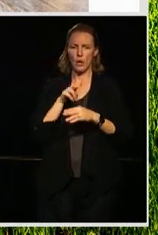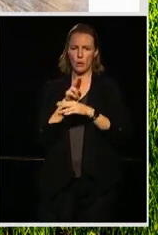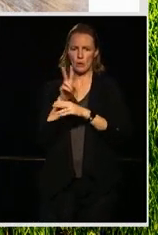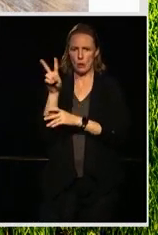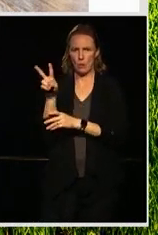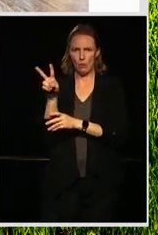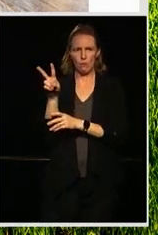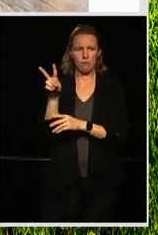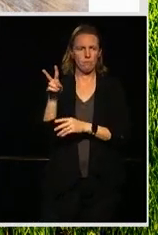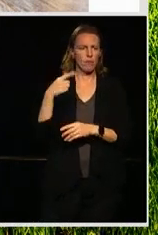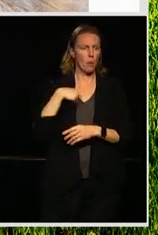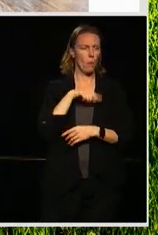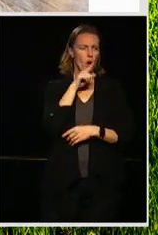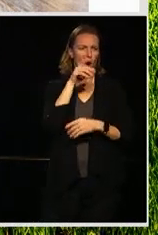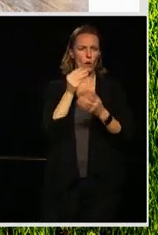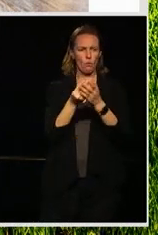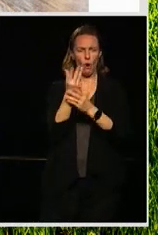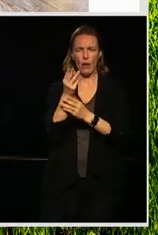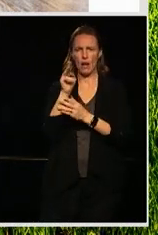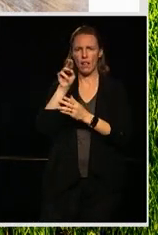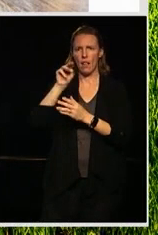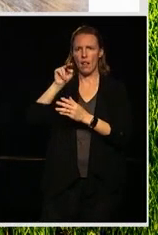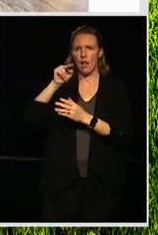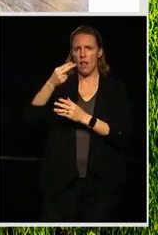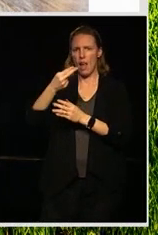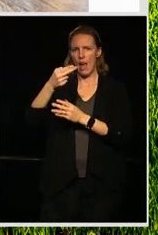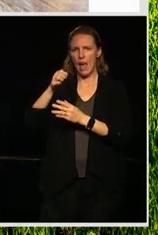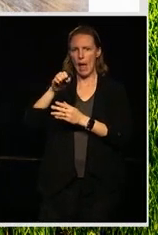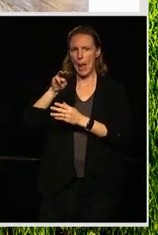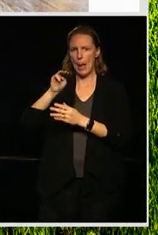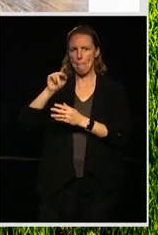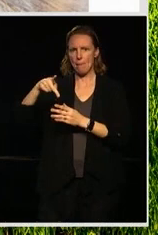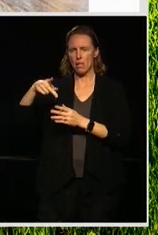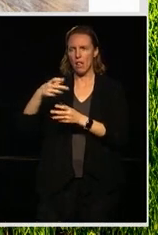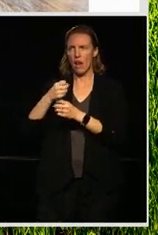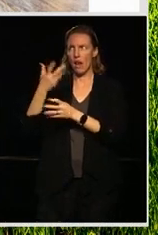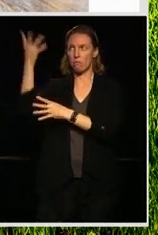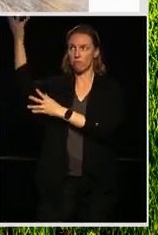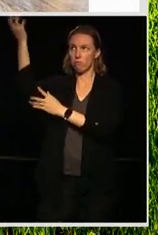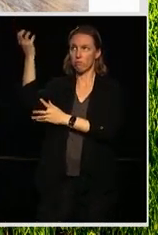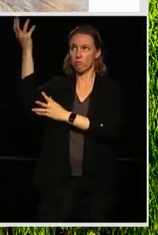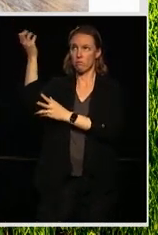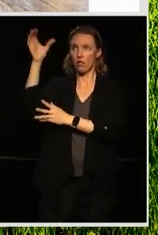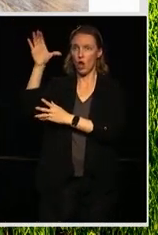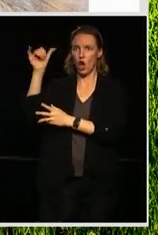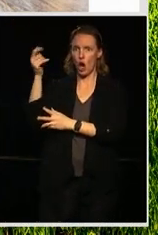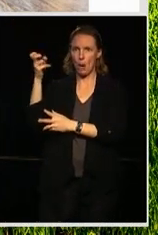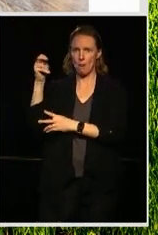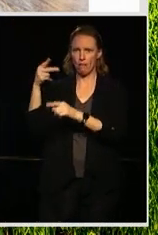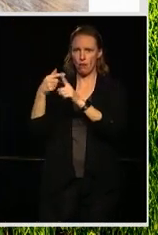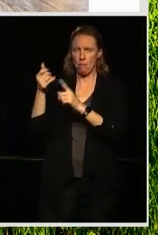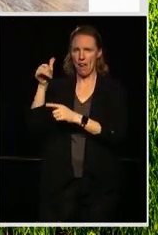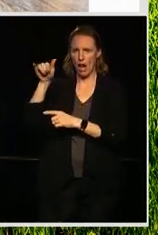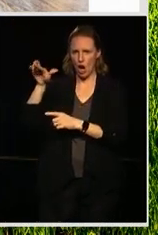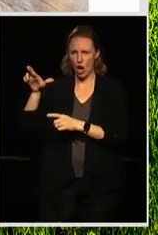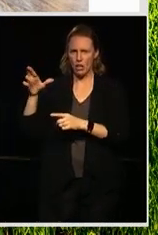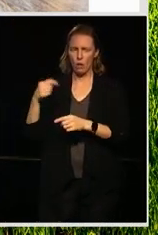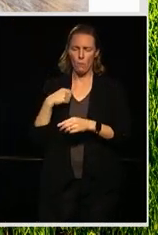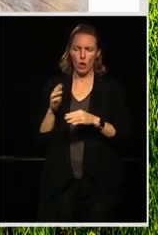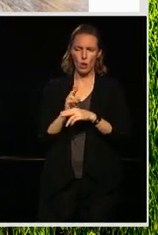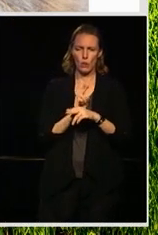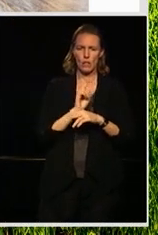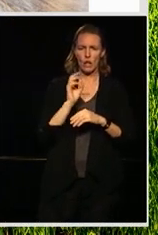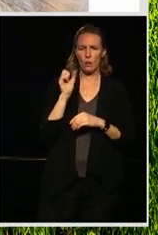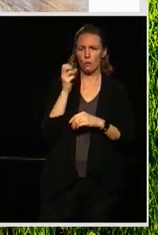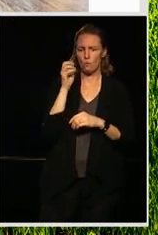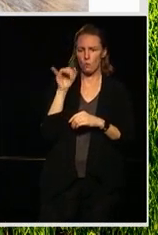two. We're growing hemp and sequestering carbon from the air. We're using soy that is